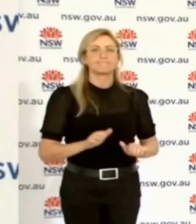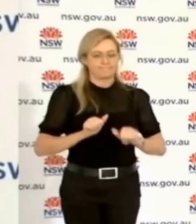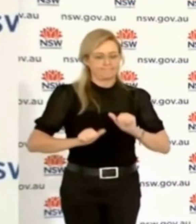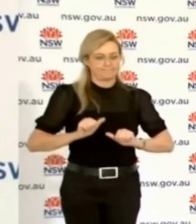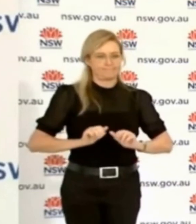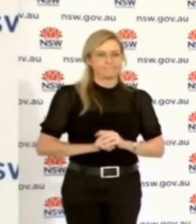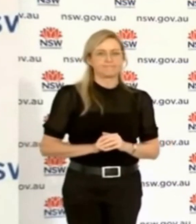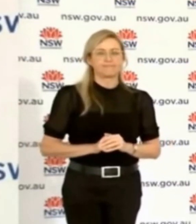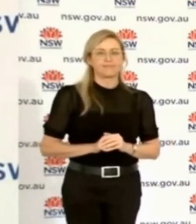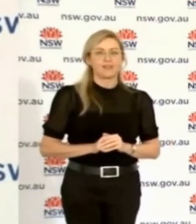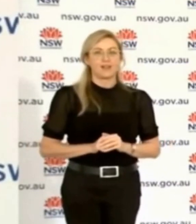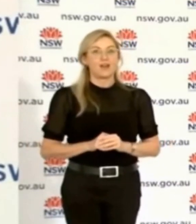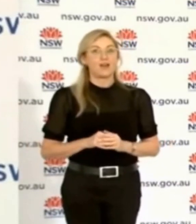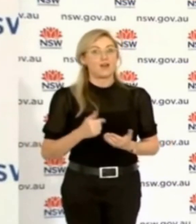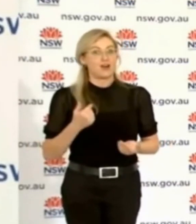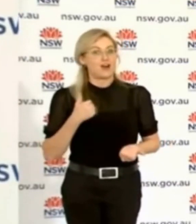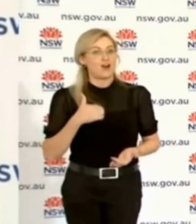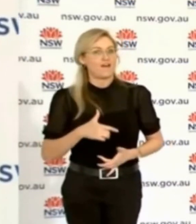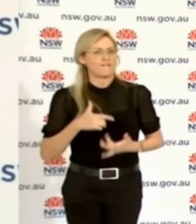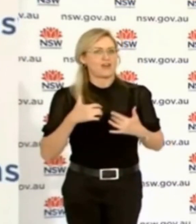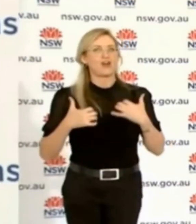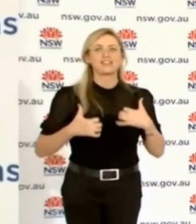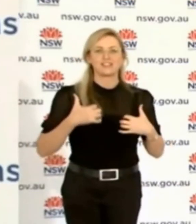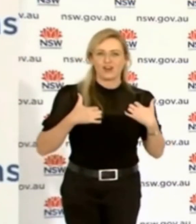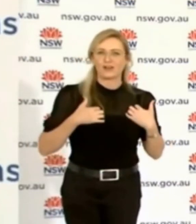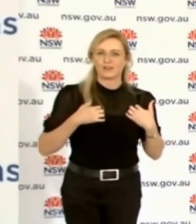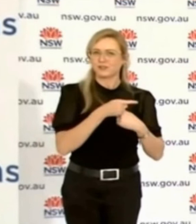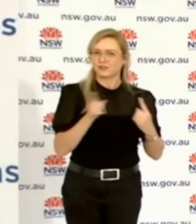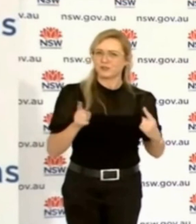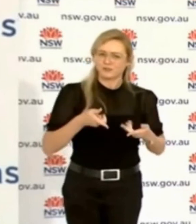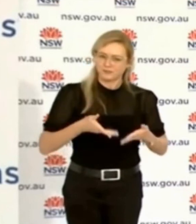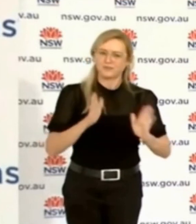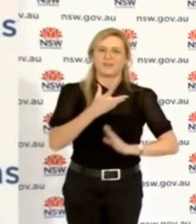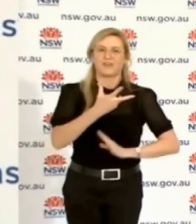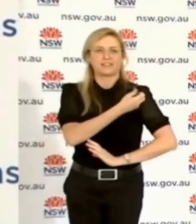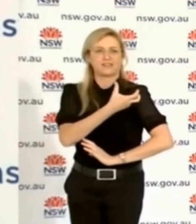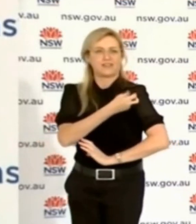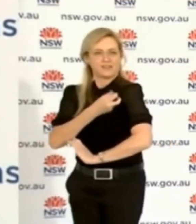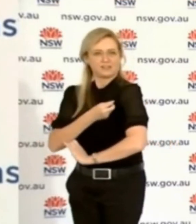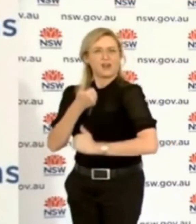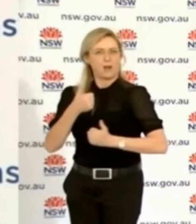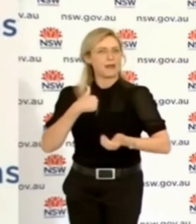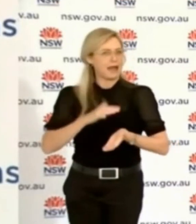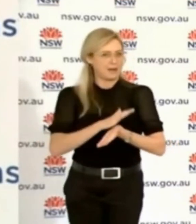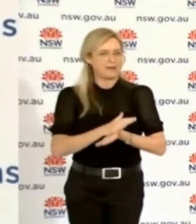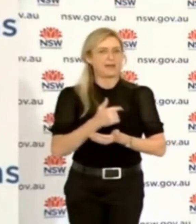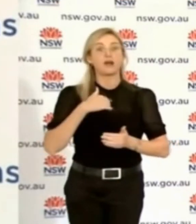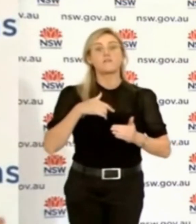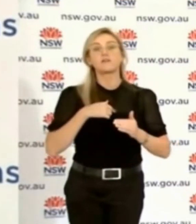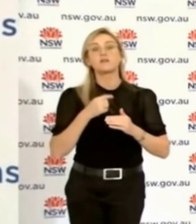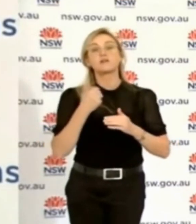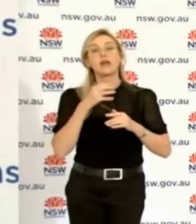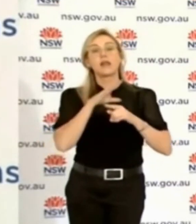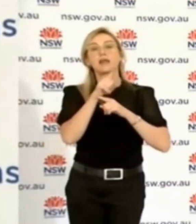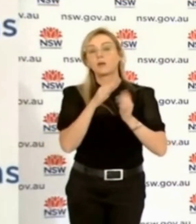really very excited by the way that the community is embracing immunisation. We'll get to 80% by Monday or Tuesday, and you